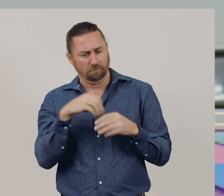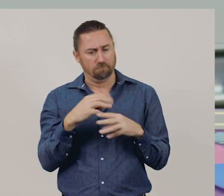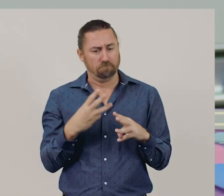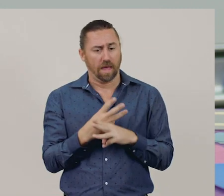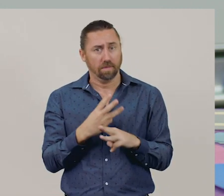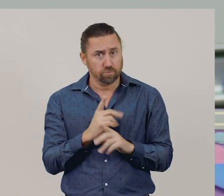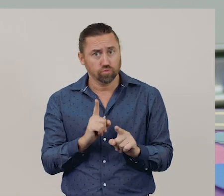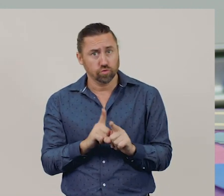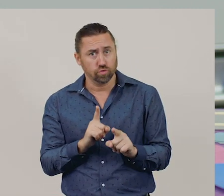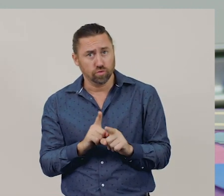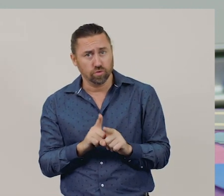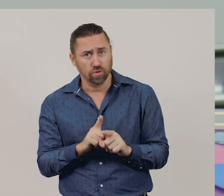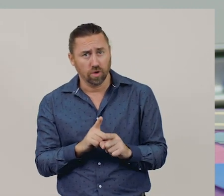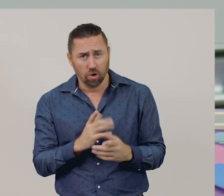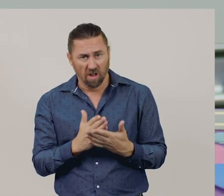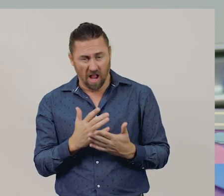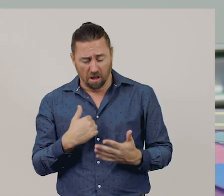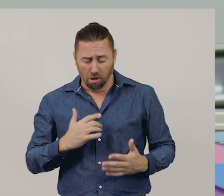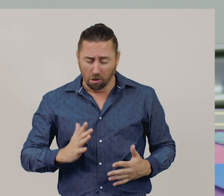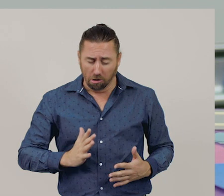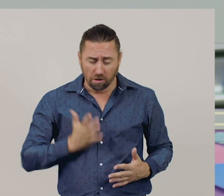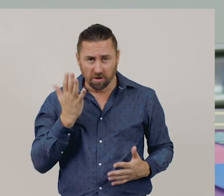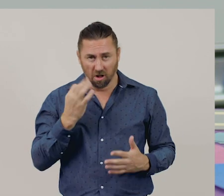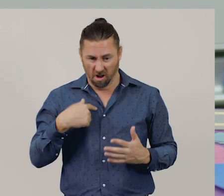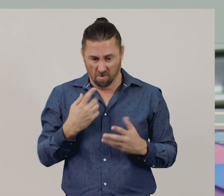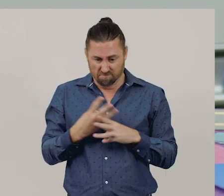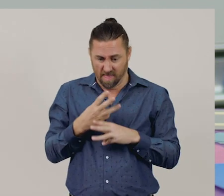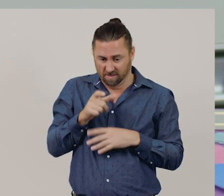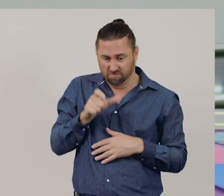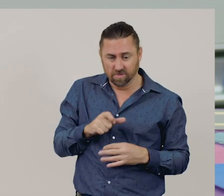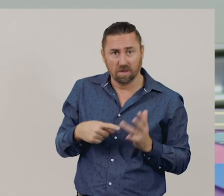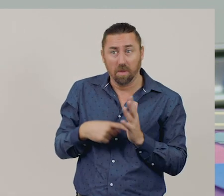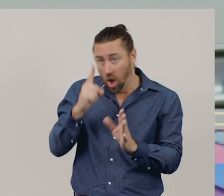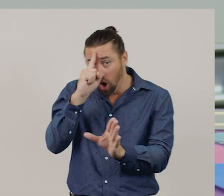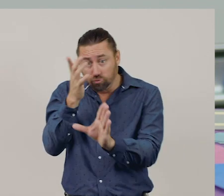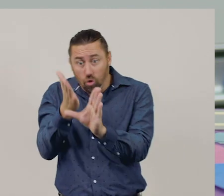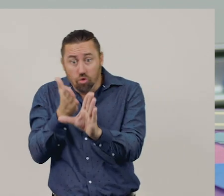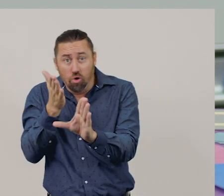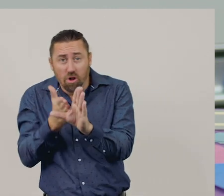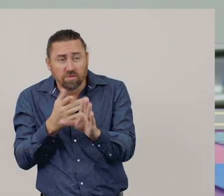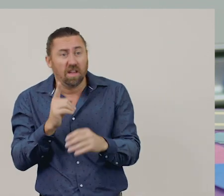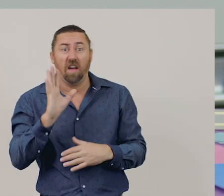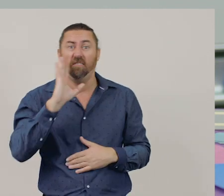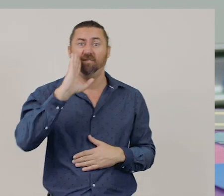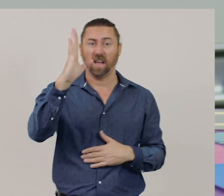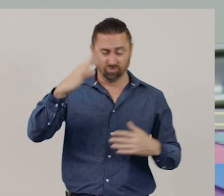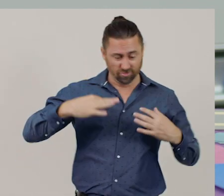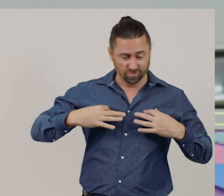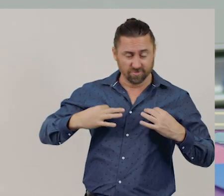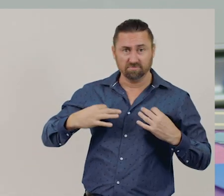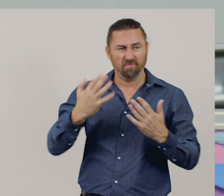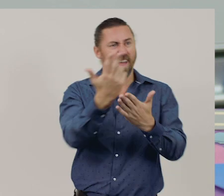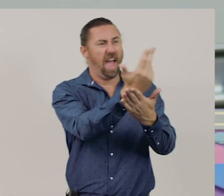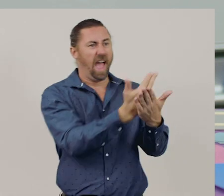and is something that fascinates not only mathematicians, but also psychologists, fashion designers,